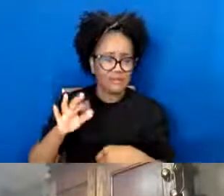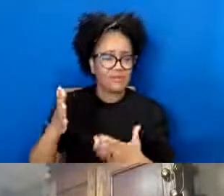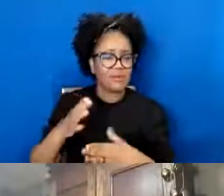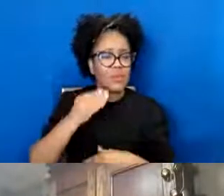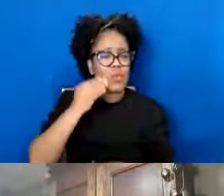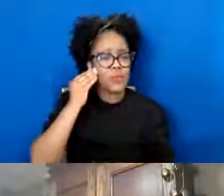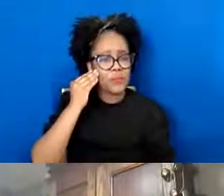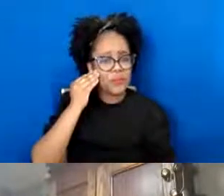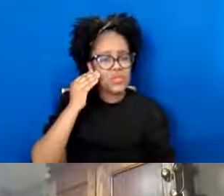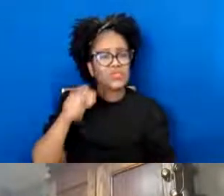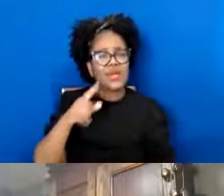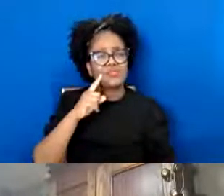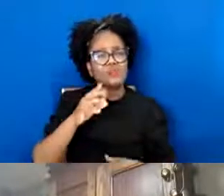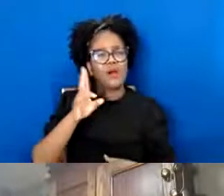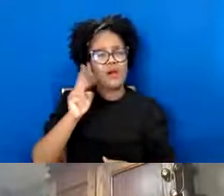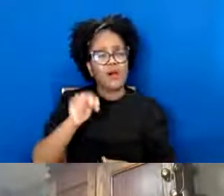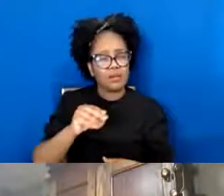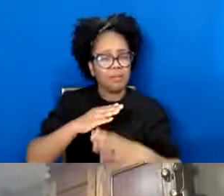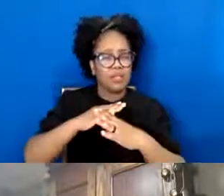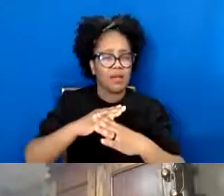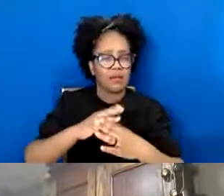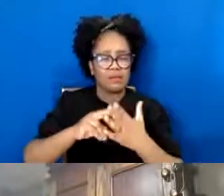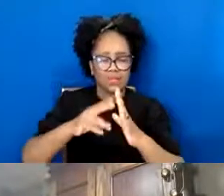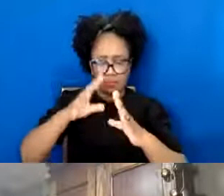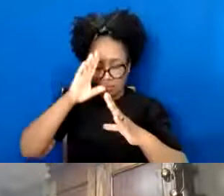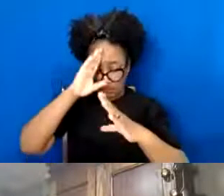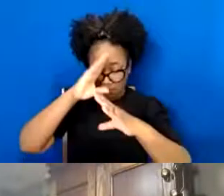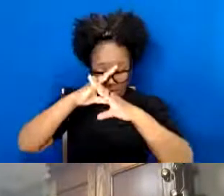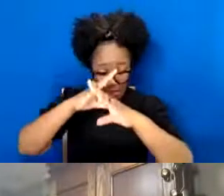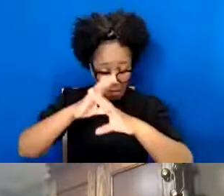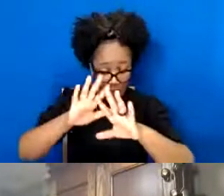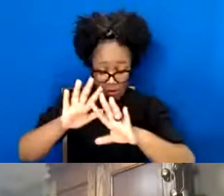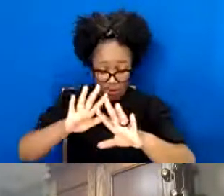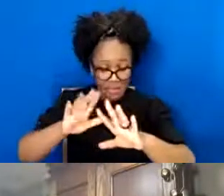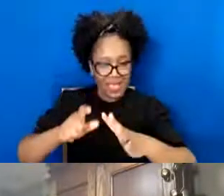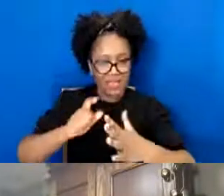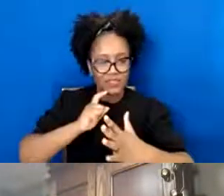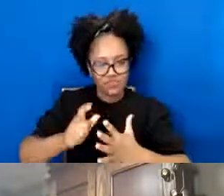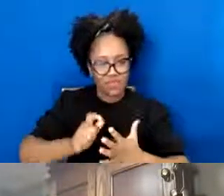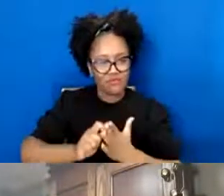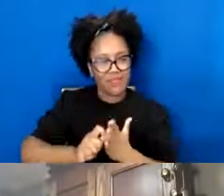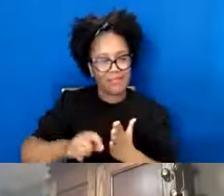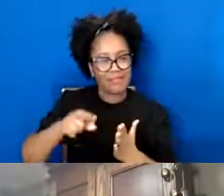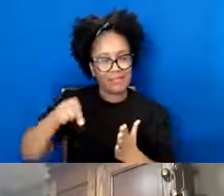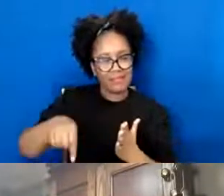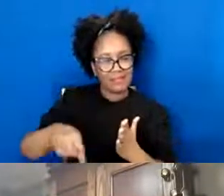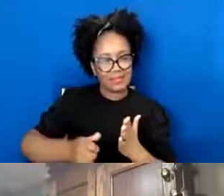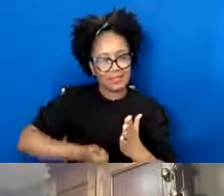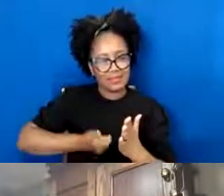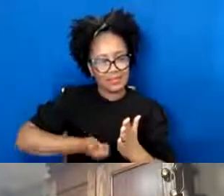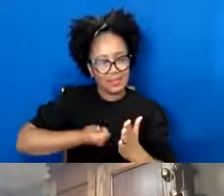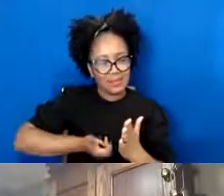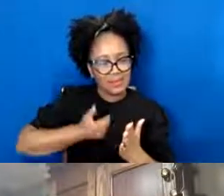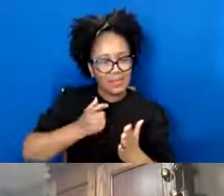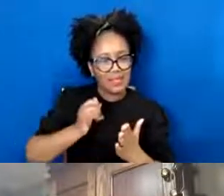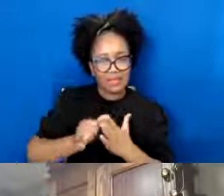find pieces of language that I can use for essay, for a short story, sometimes just for stuff for myself. But what y'all did